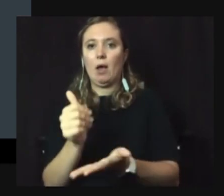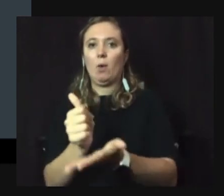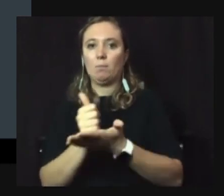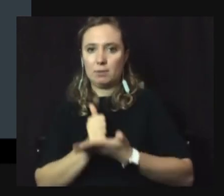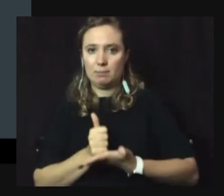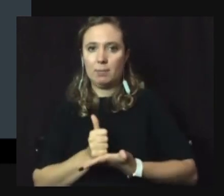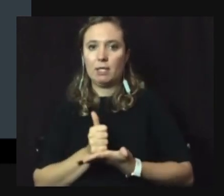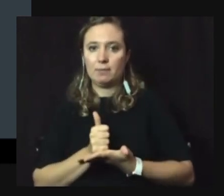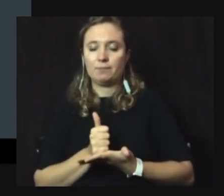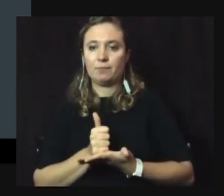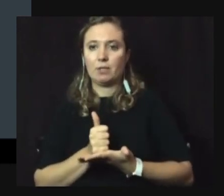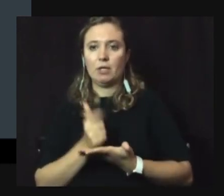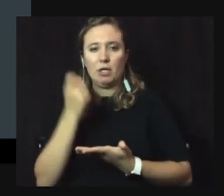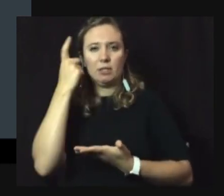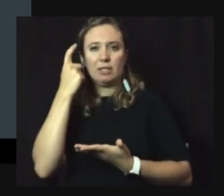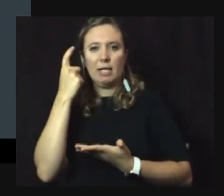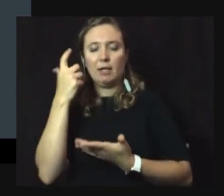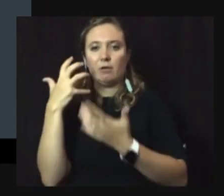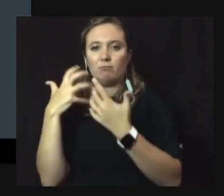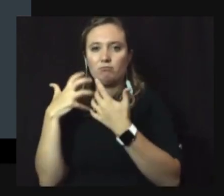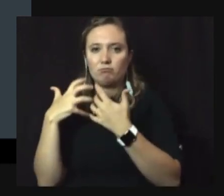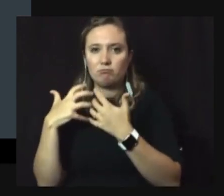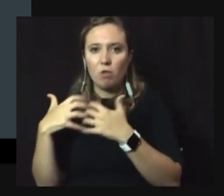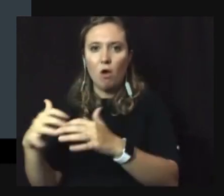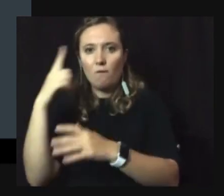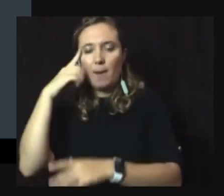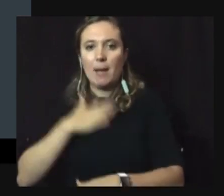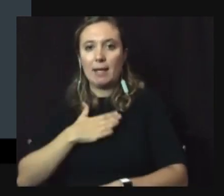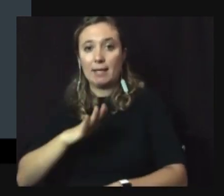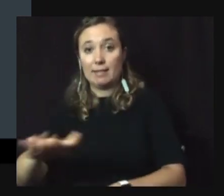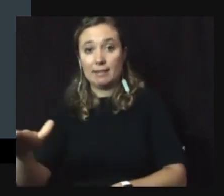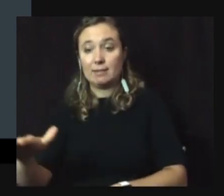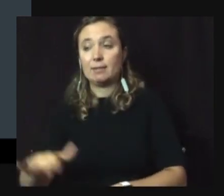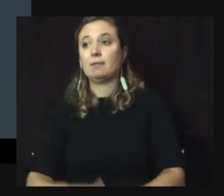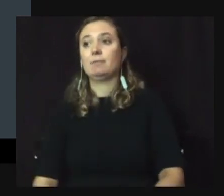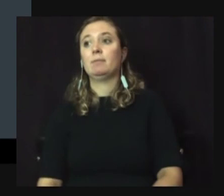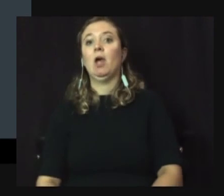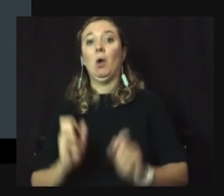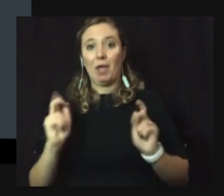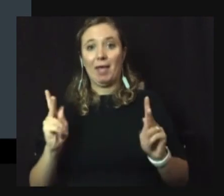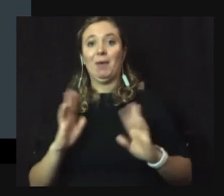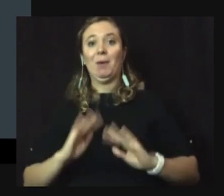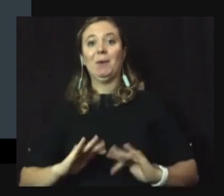understand the flow for my kids. Okay.